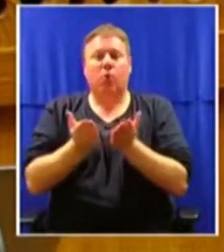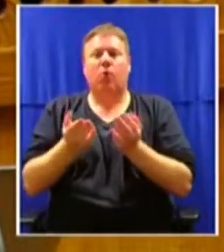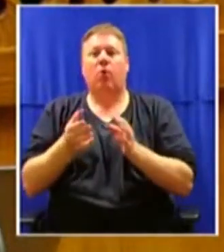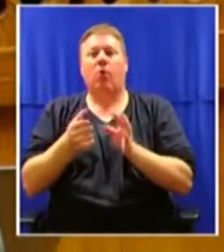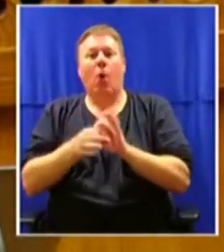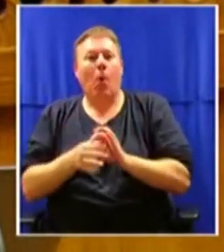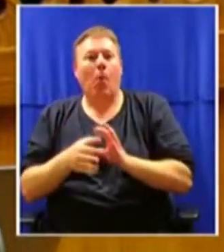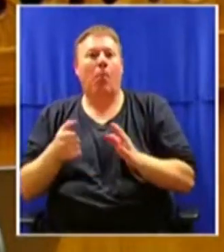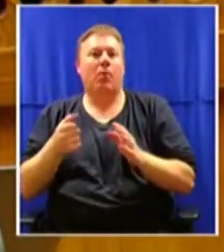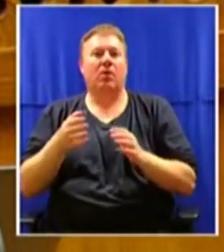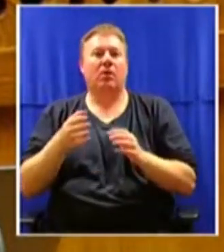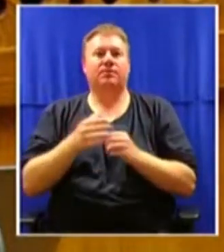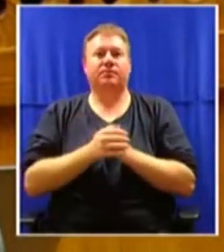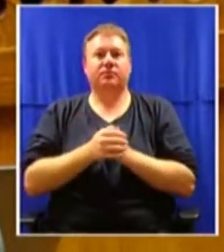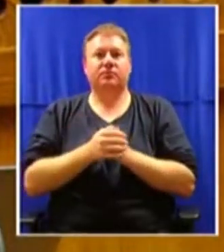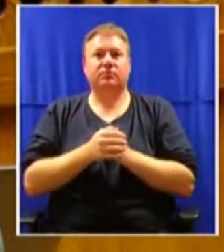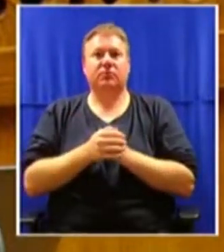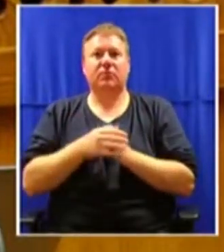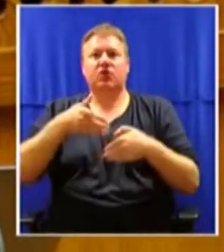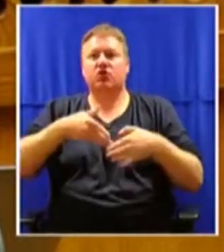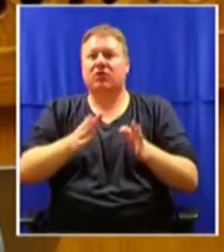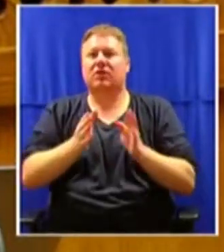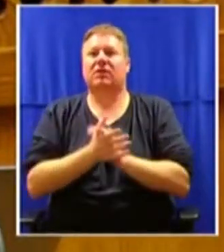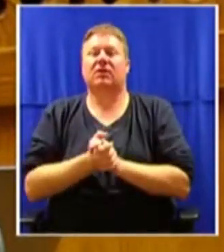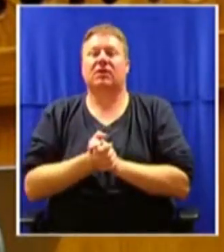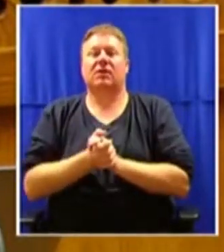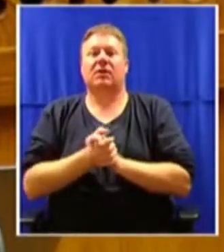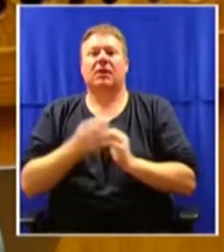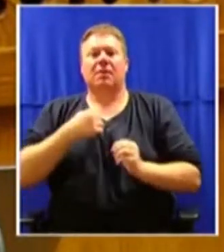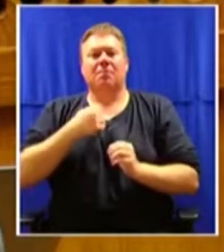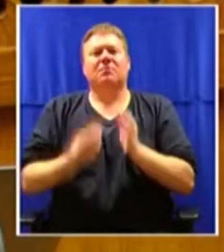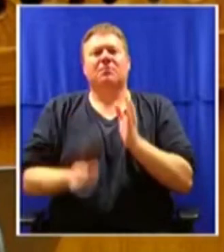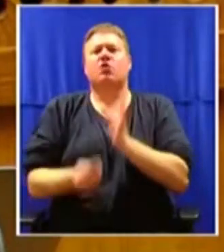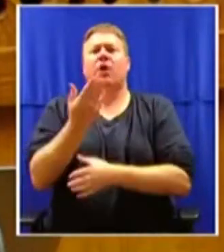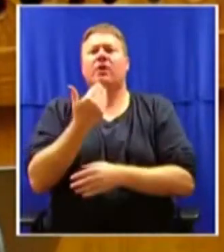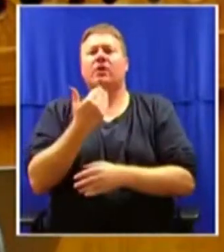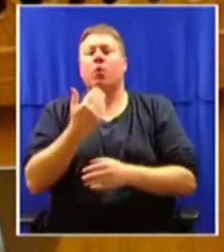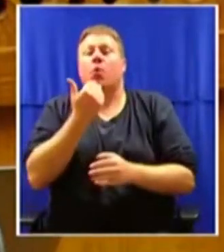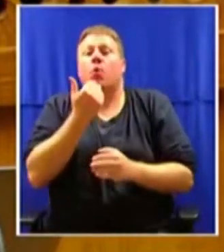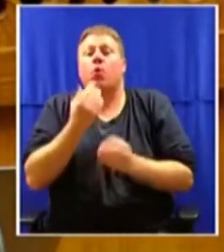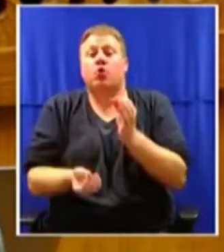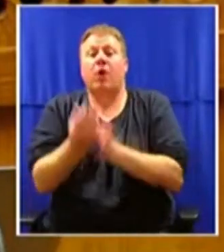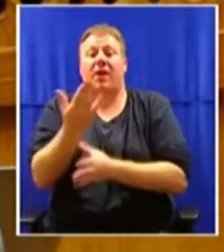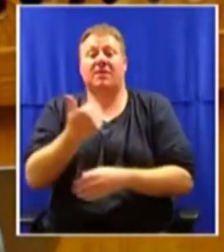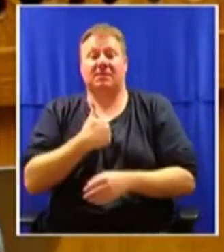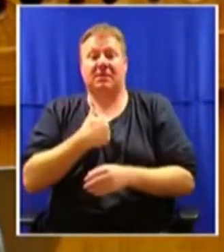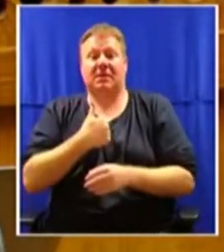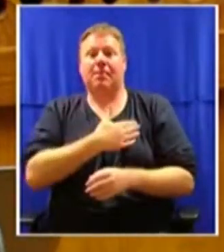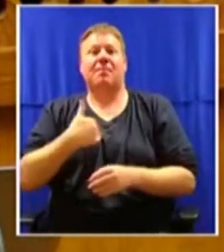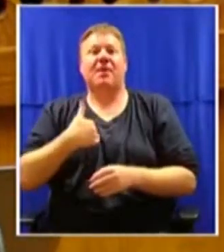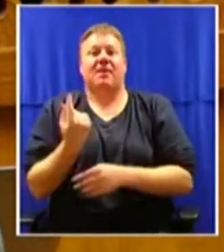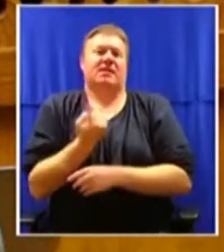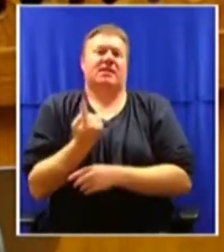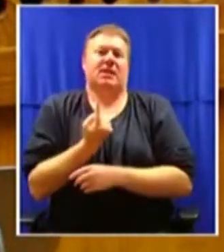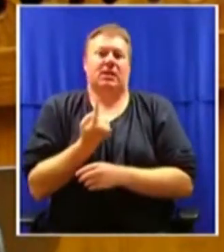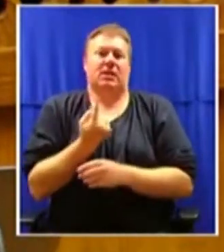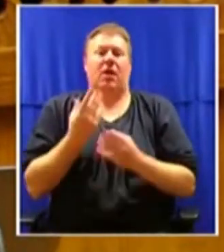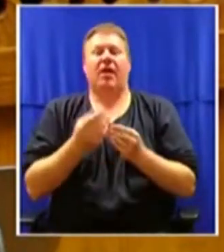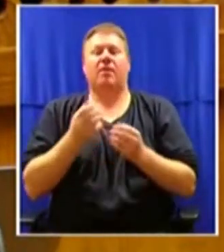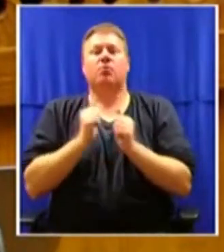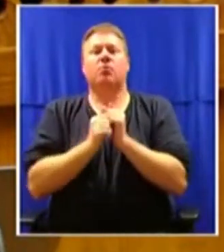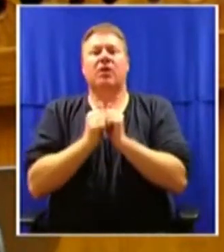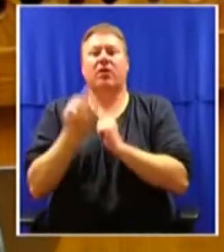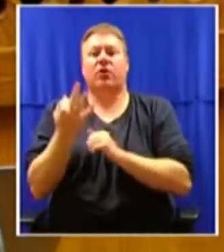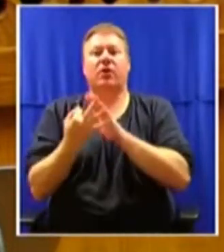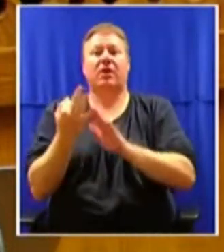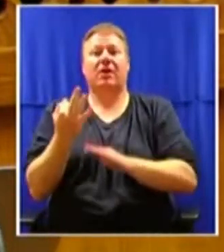tears and despising anything that had to do with men because of her abuse experienced at the hands of men. Meanwhile, my